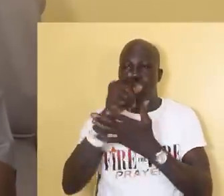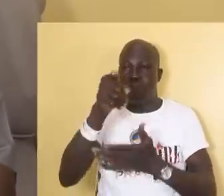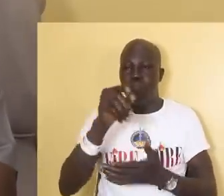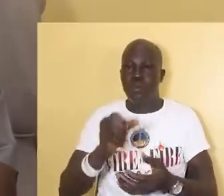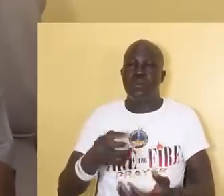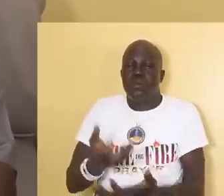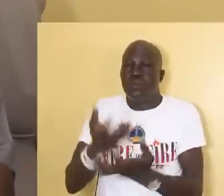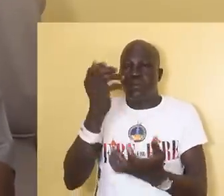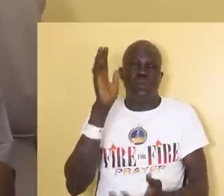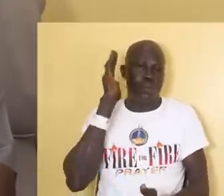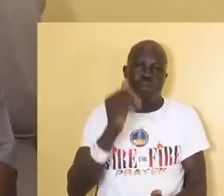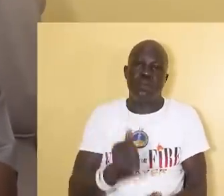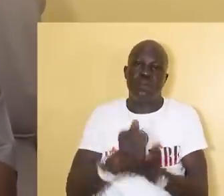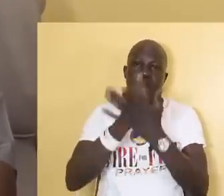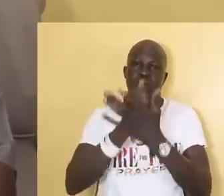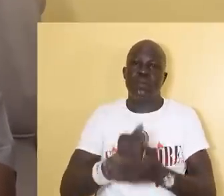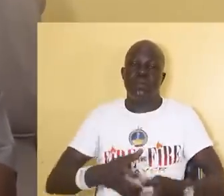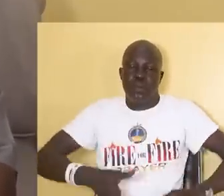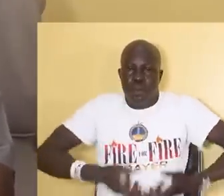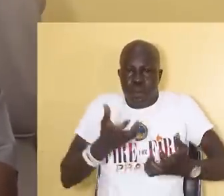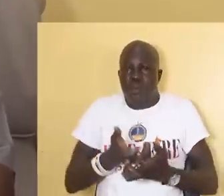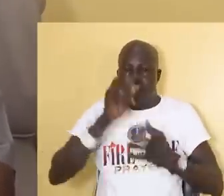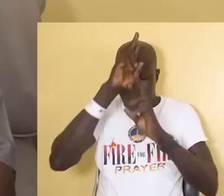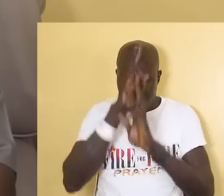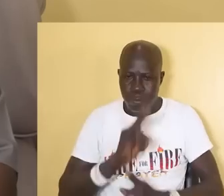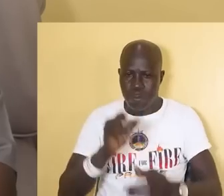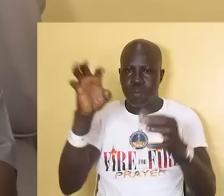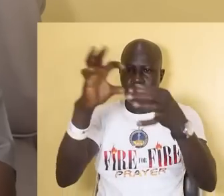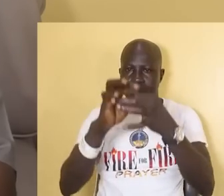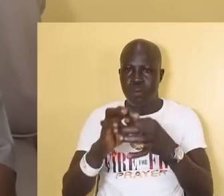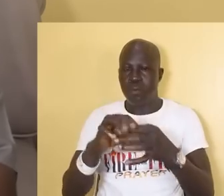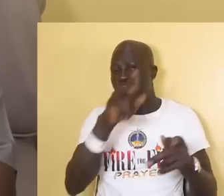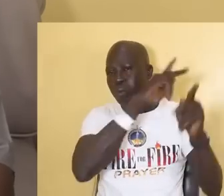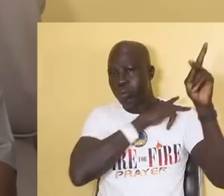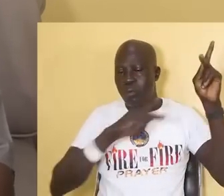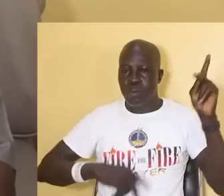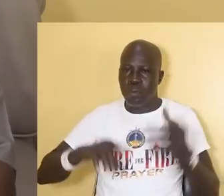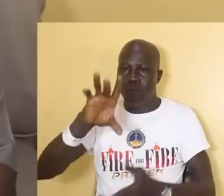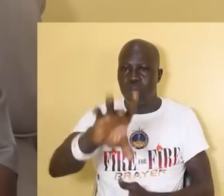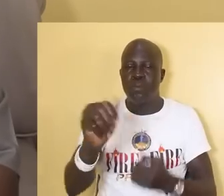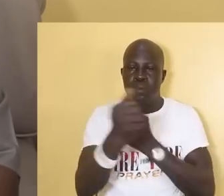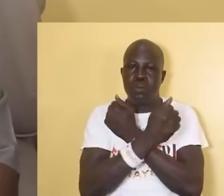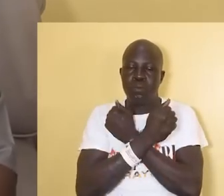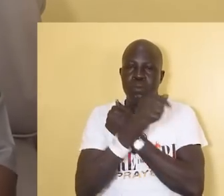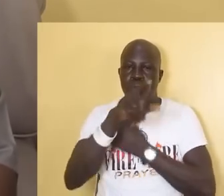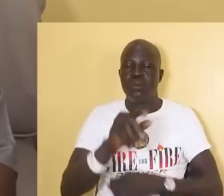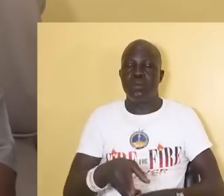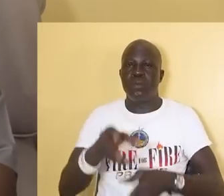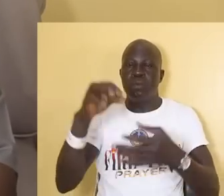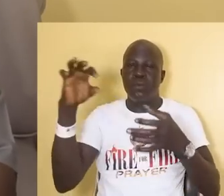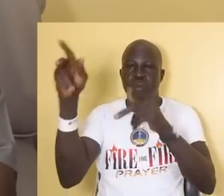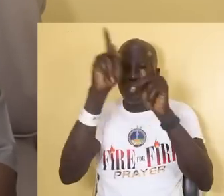The rich will help you. Honorable will connect you. Kings will love you. Politicians will do